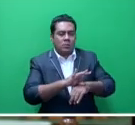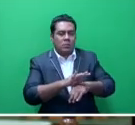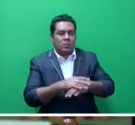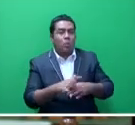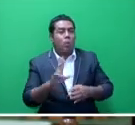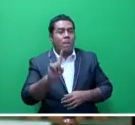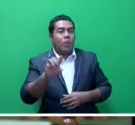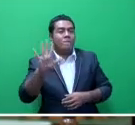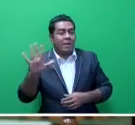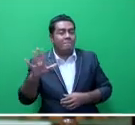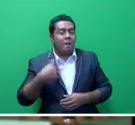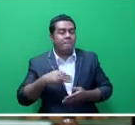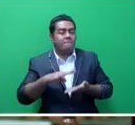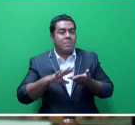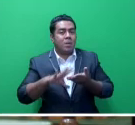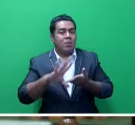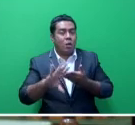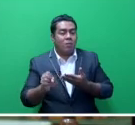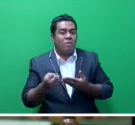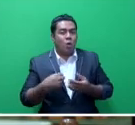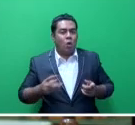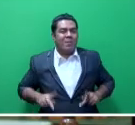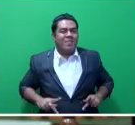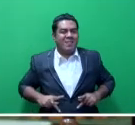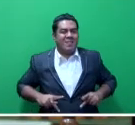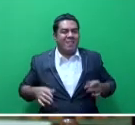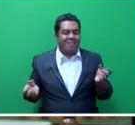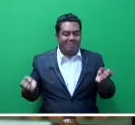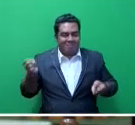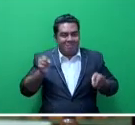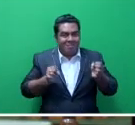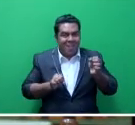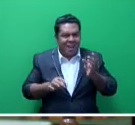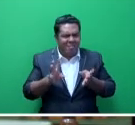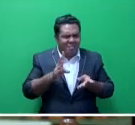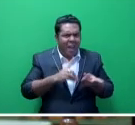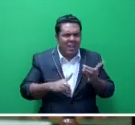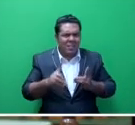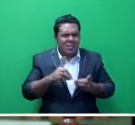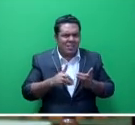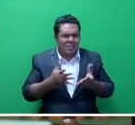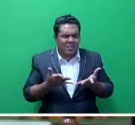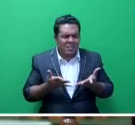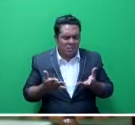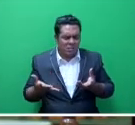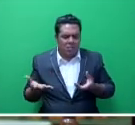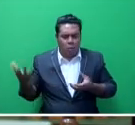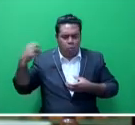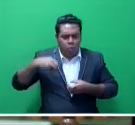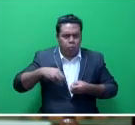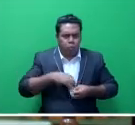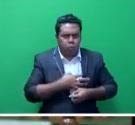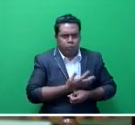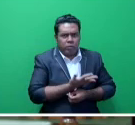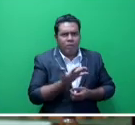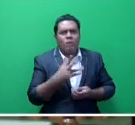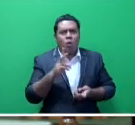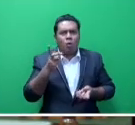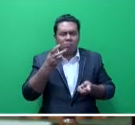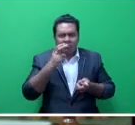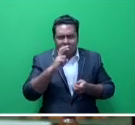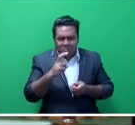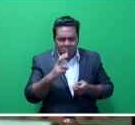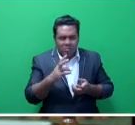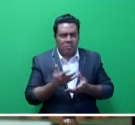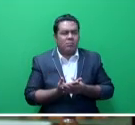million to subsidize kidney dialysis treatment. Government will provide a subsidy of $150 per treatment, and at